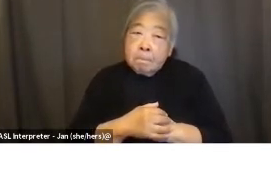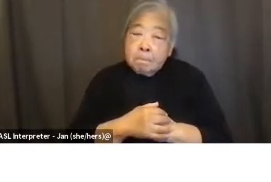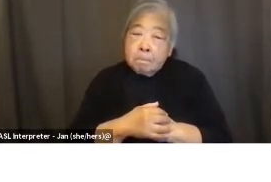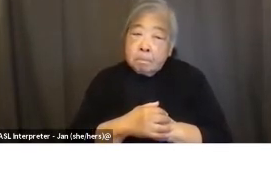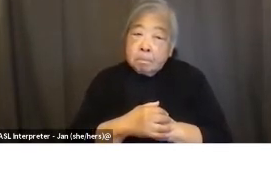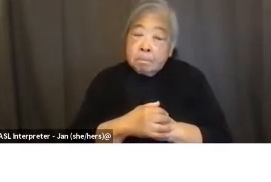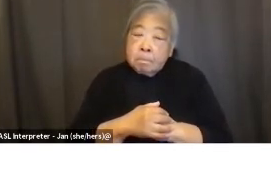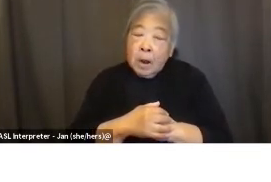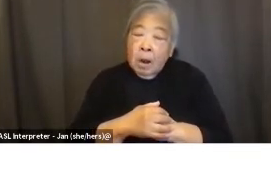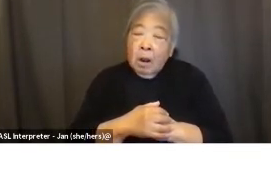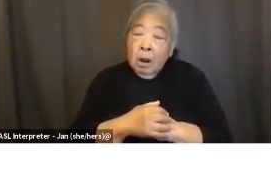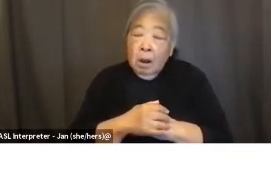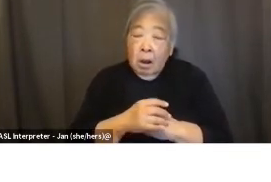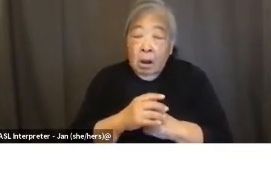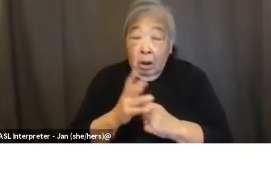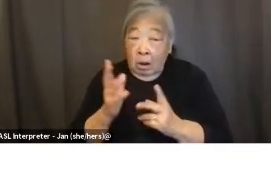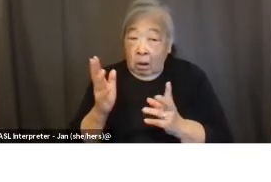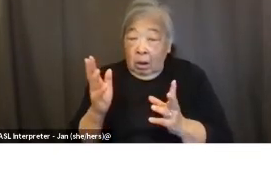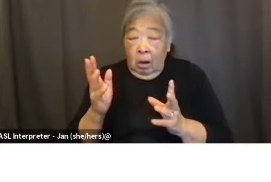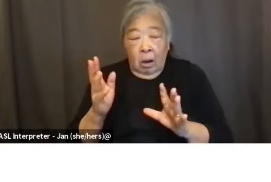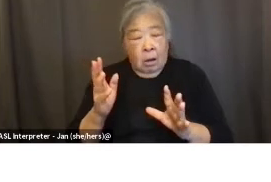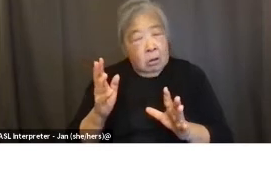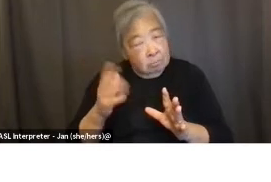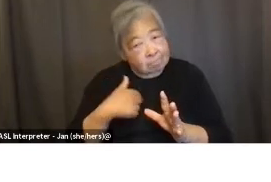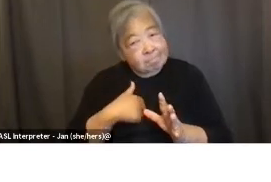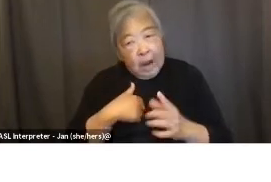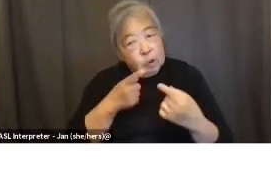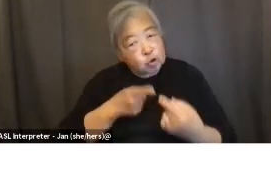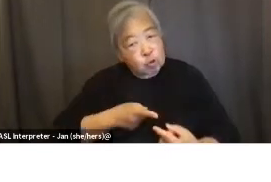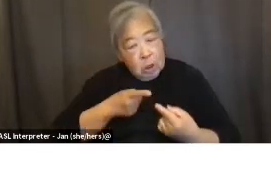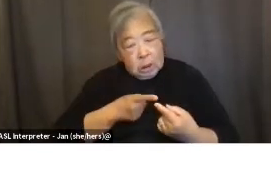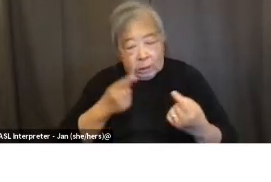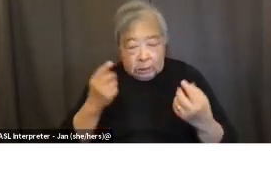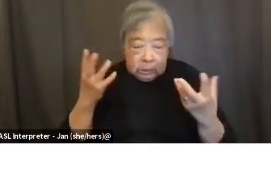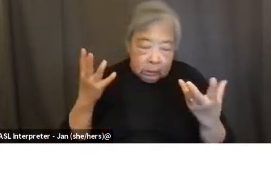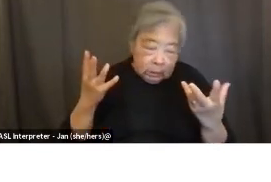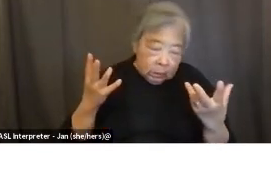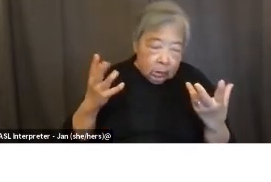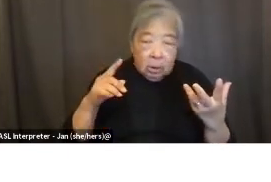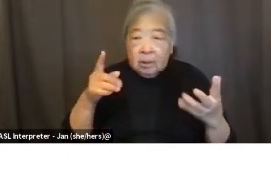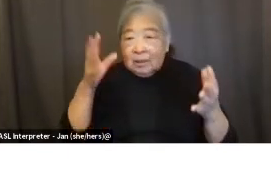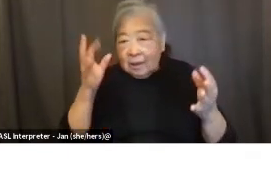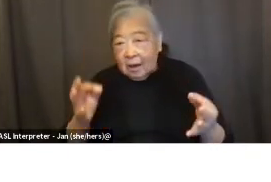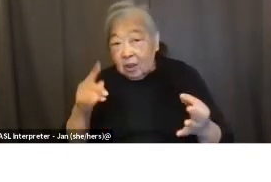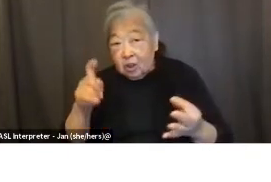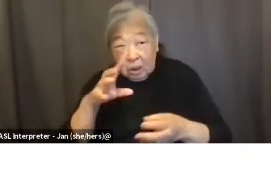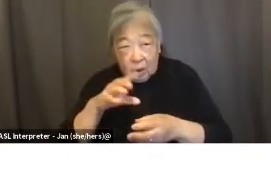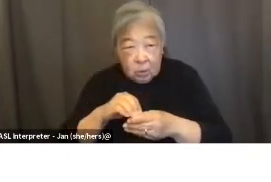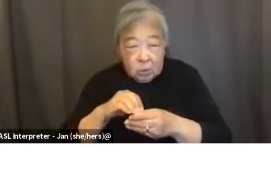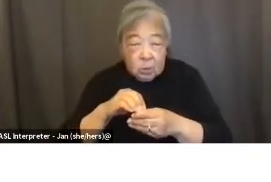Okay, so I really struggled to decide whether or not to include